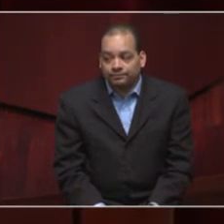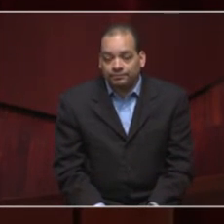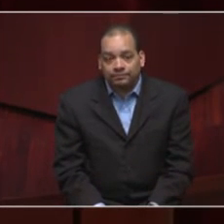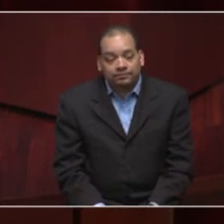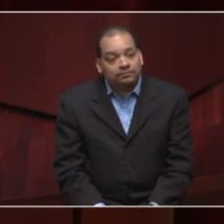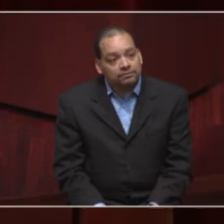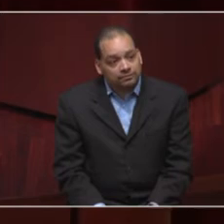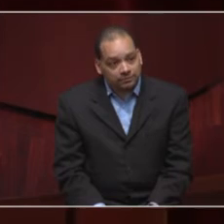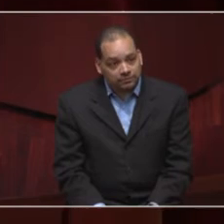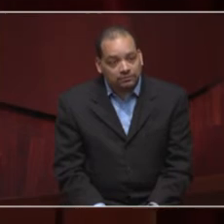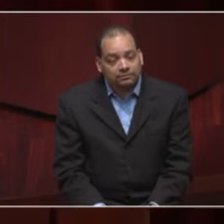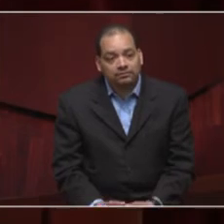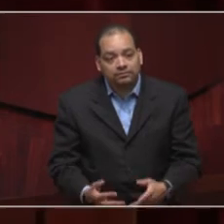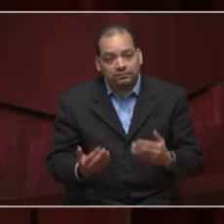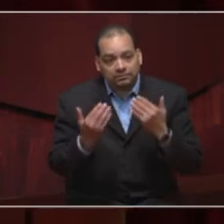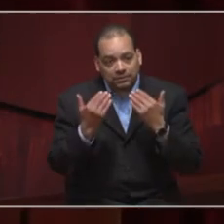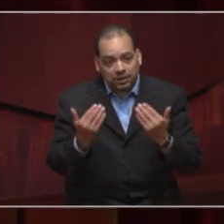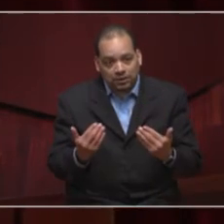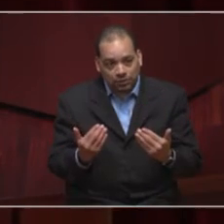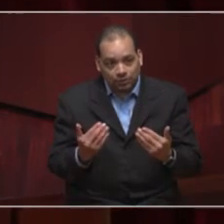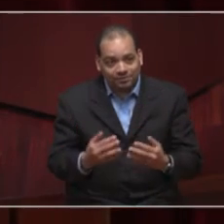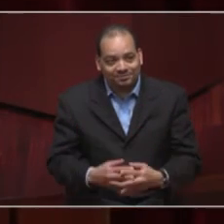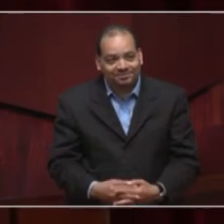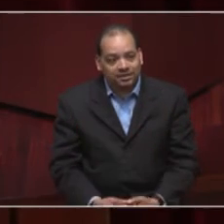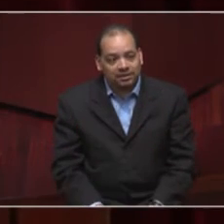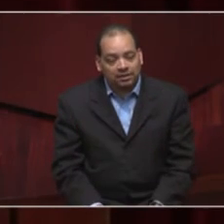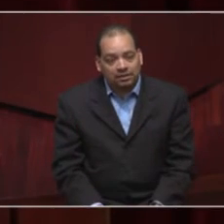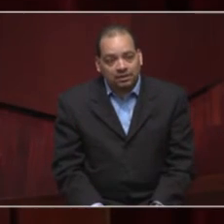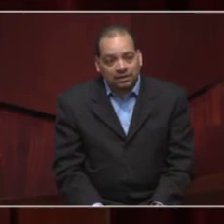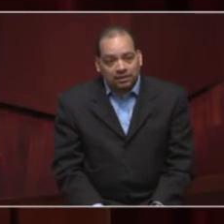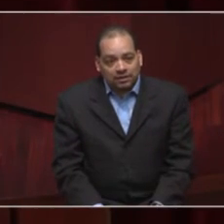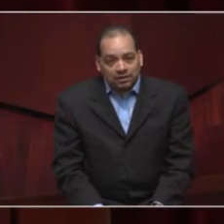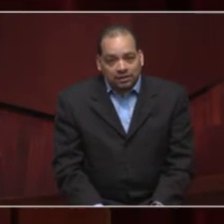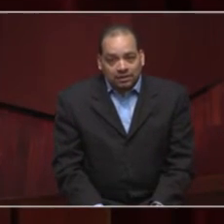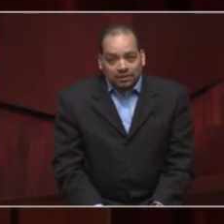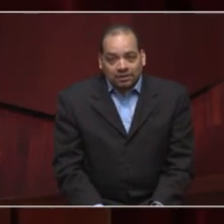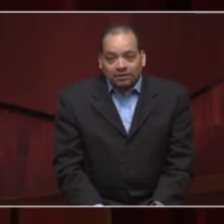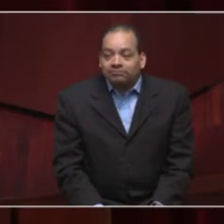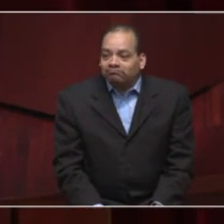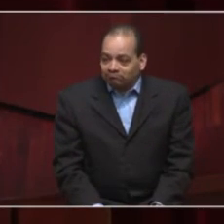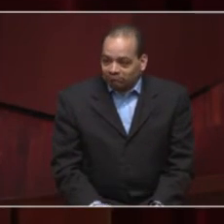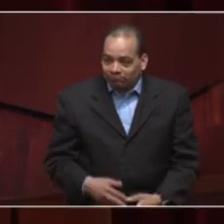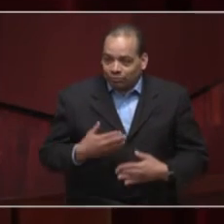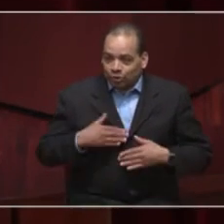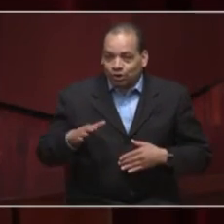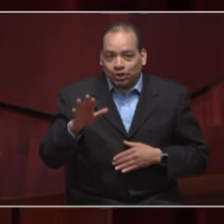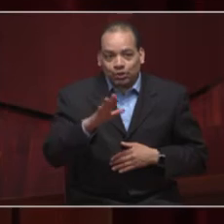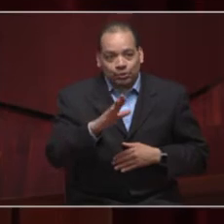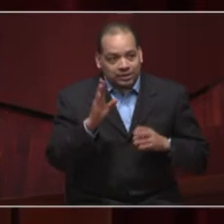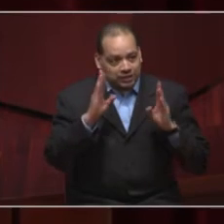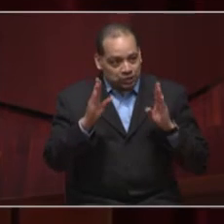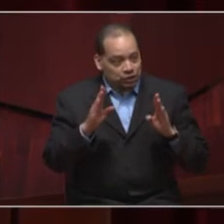Thank you very much. I appreciate your attention and all of your hard work.